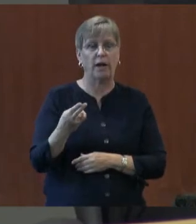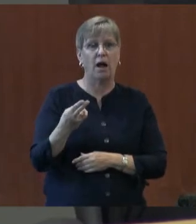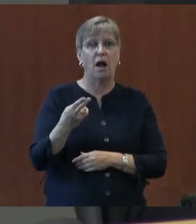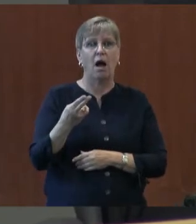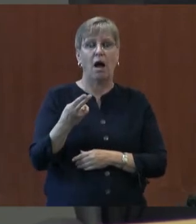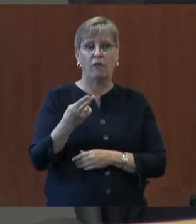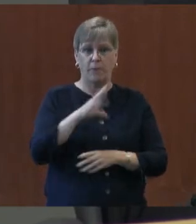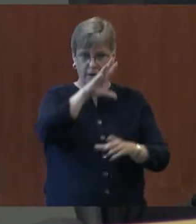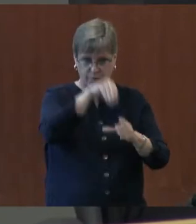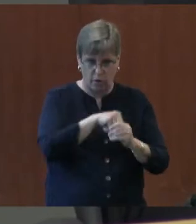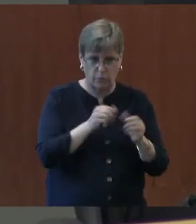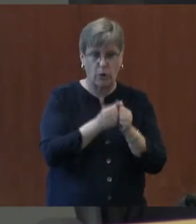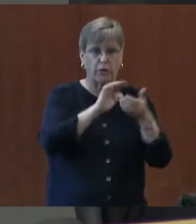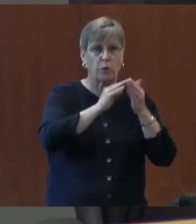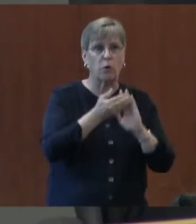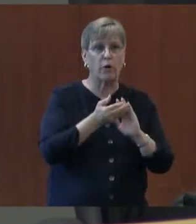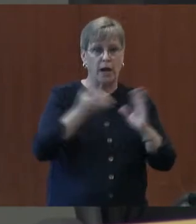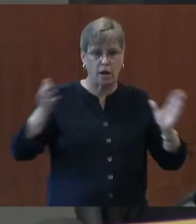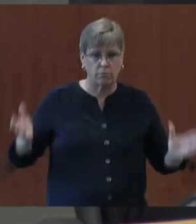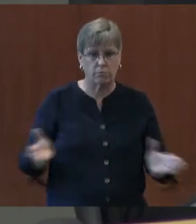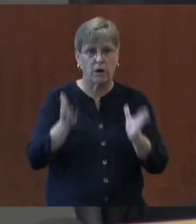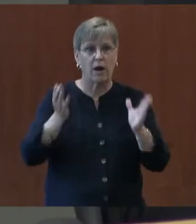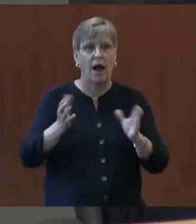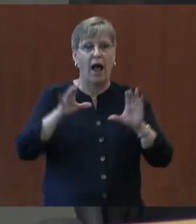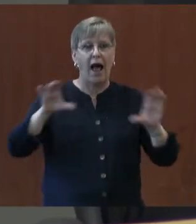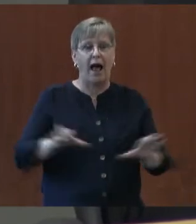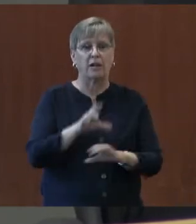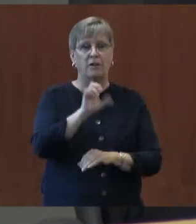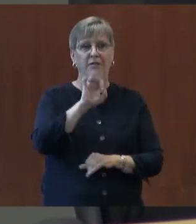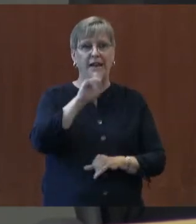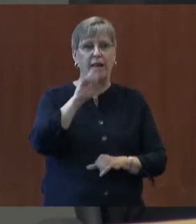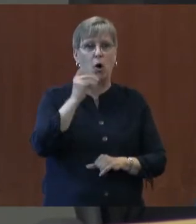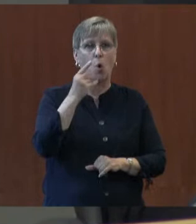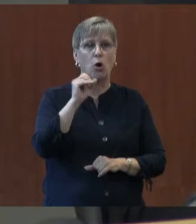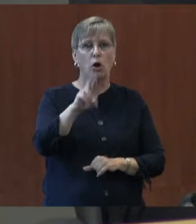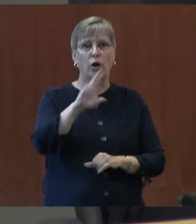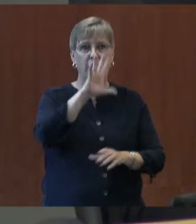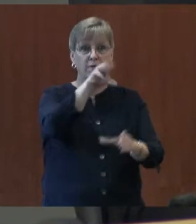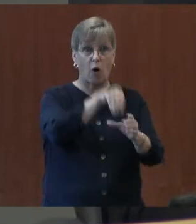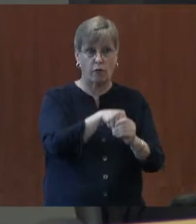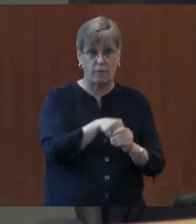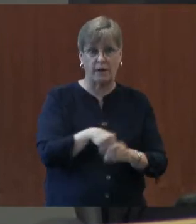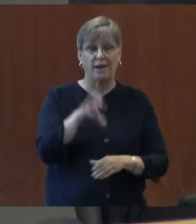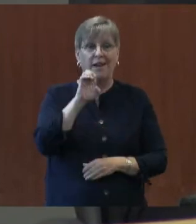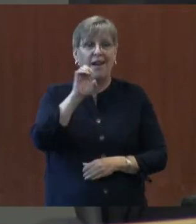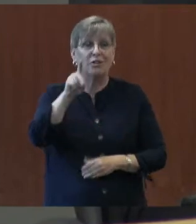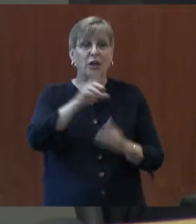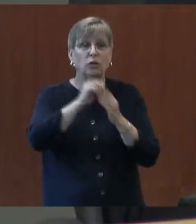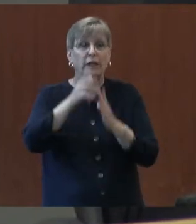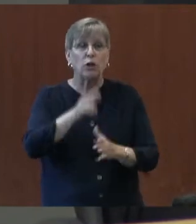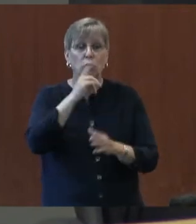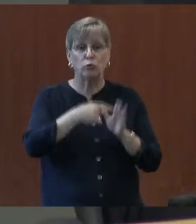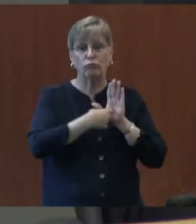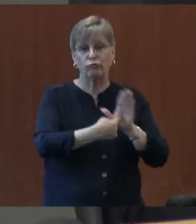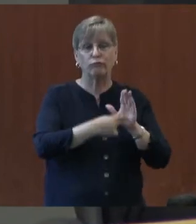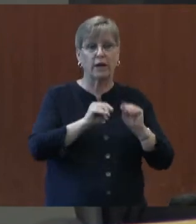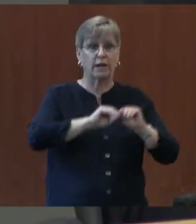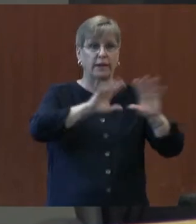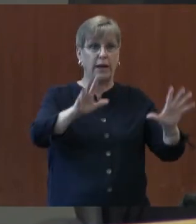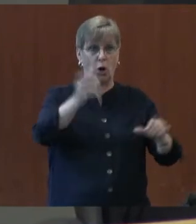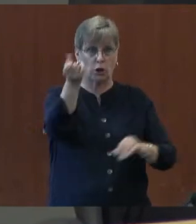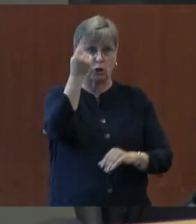engaging the community and promoting active stakeholder involvement. An educational leader who demonstrates a